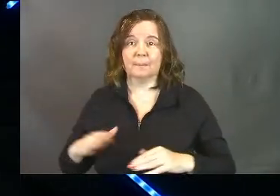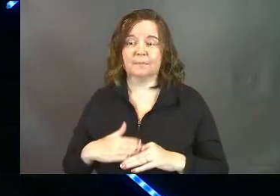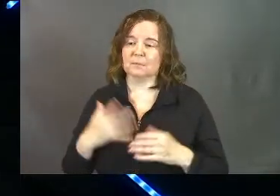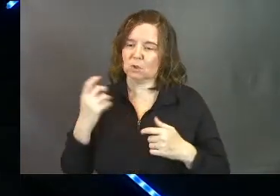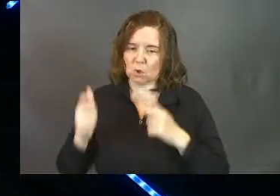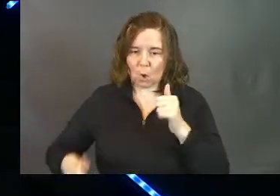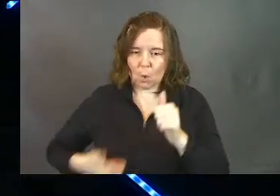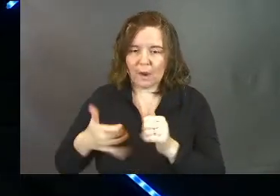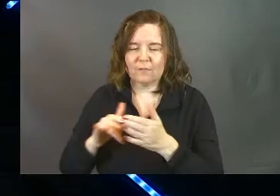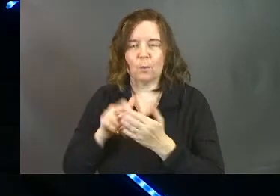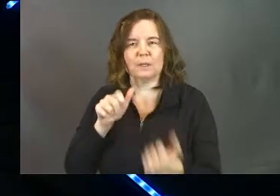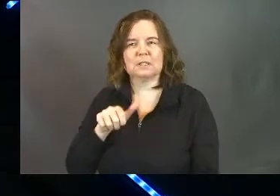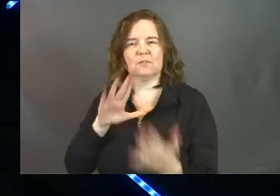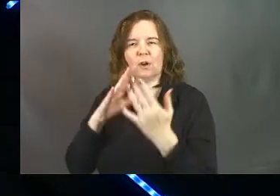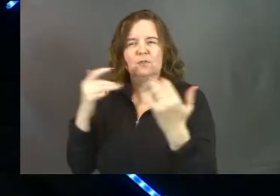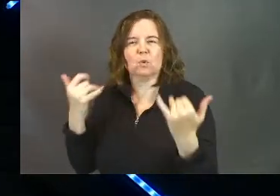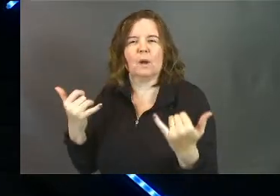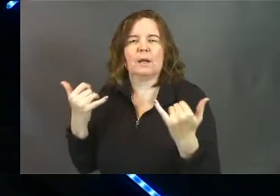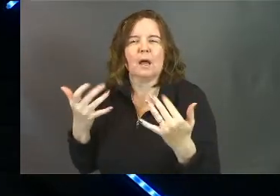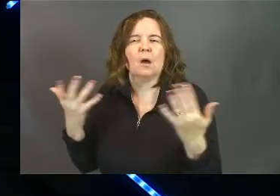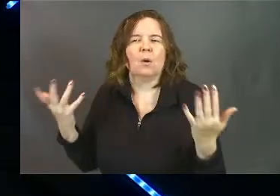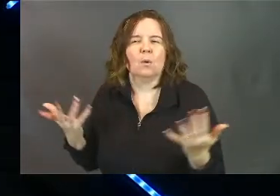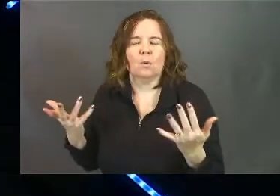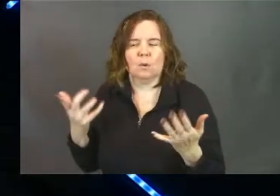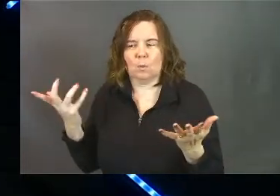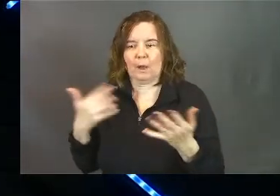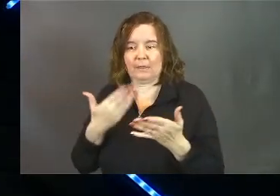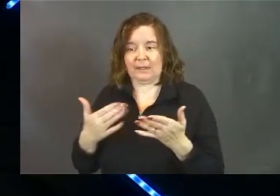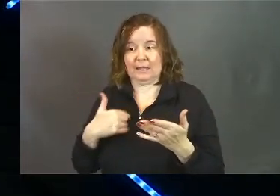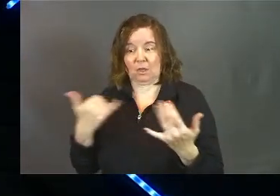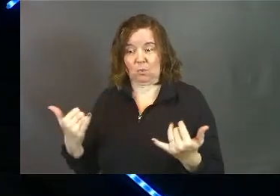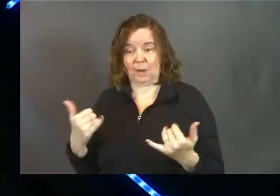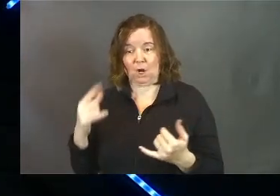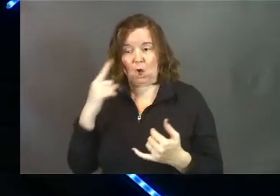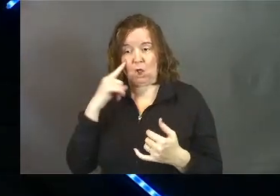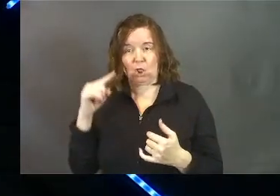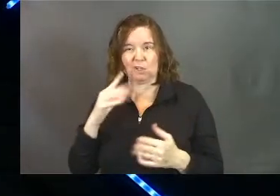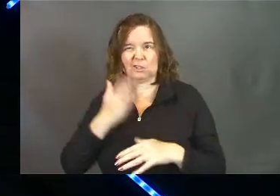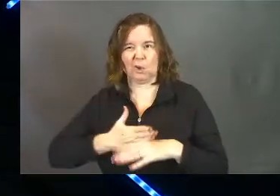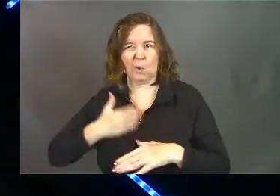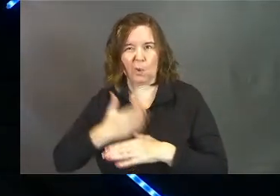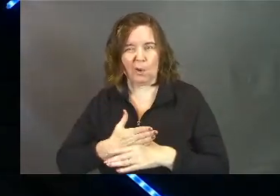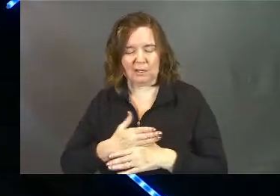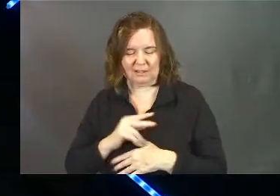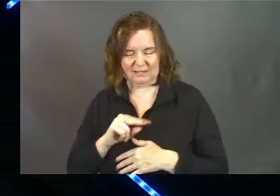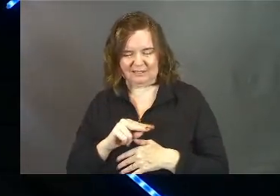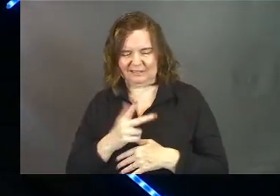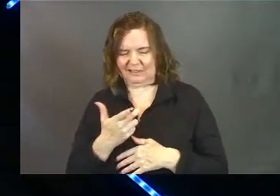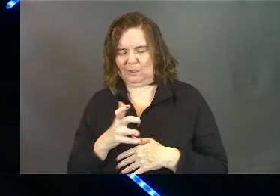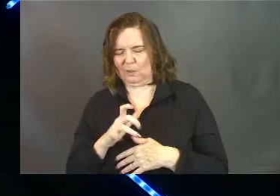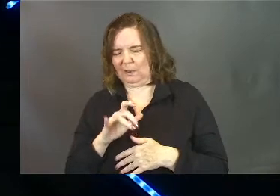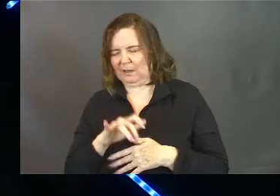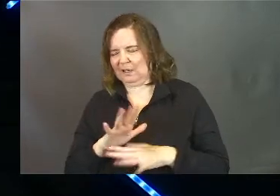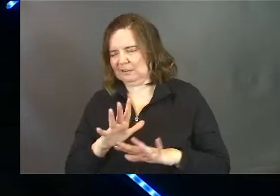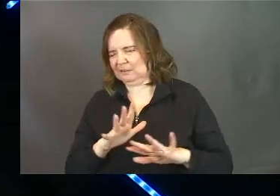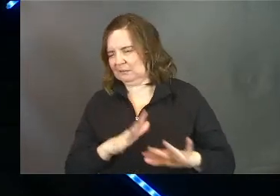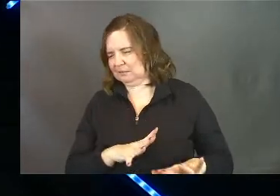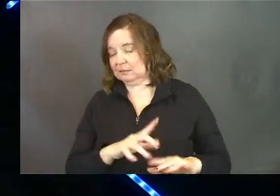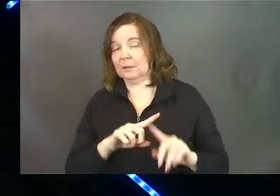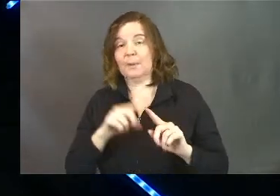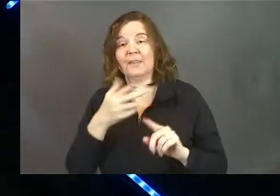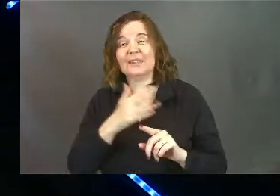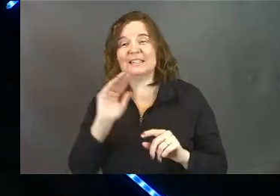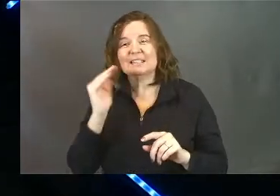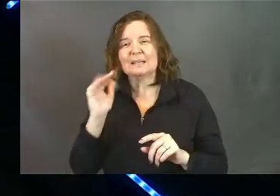Go after that. But what's in front of you right now? What's the thing that right now looks annoying? Like, I don't want to deal with this. And